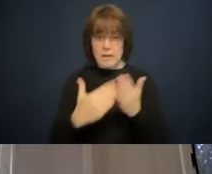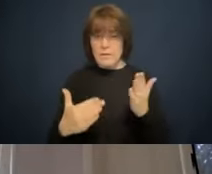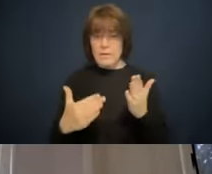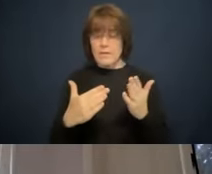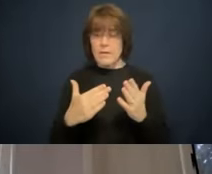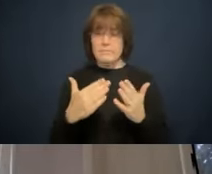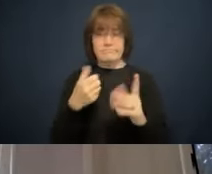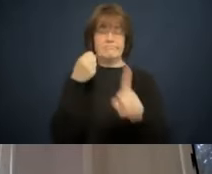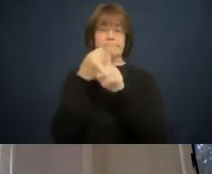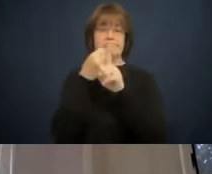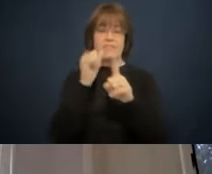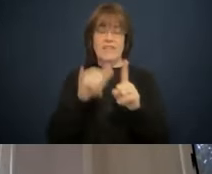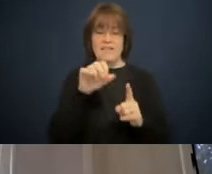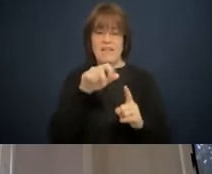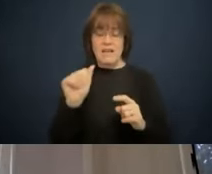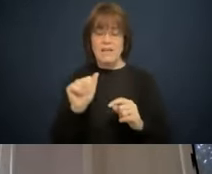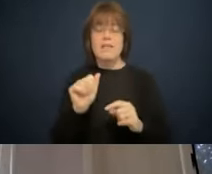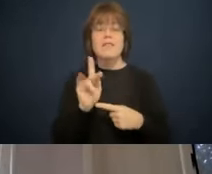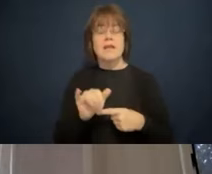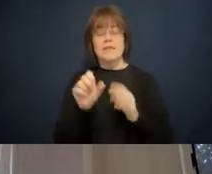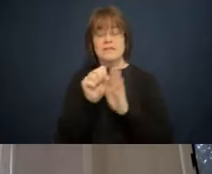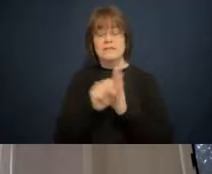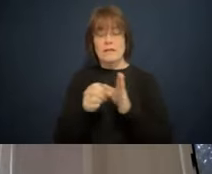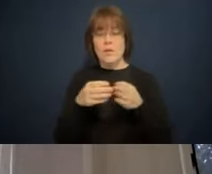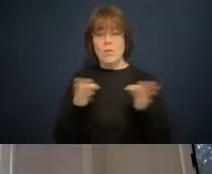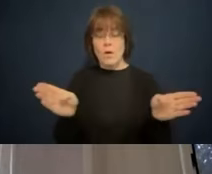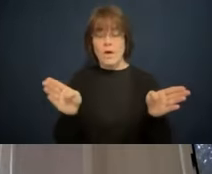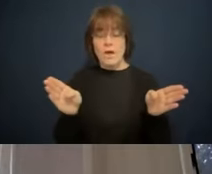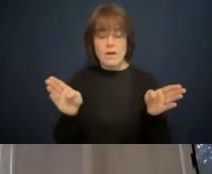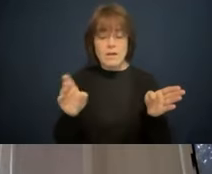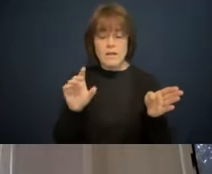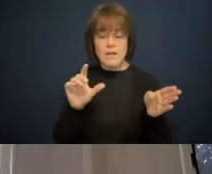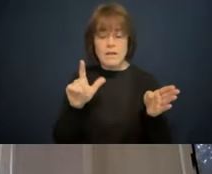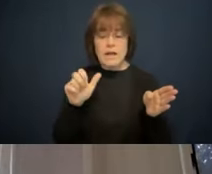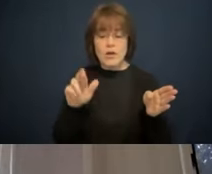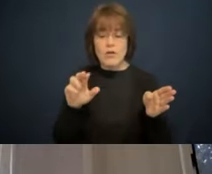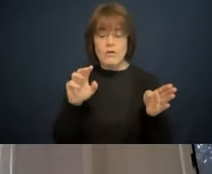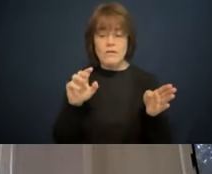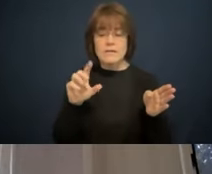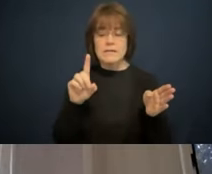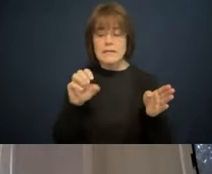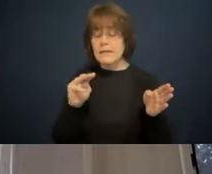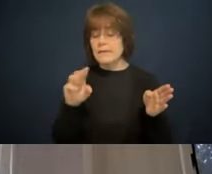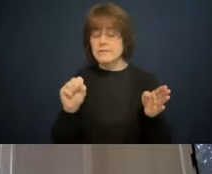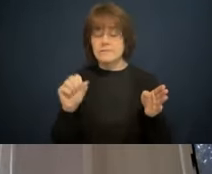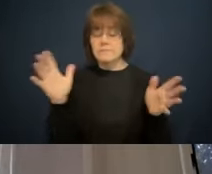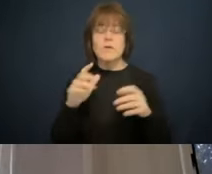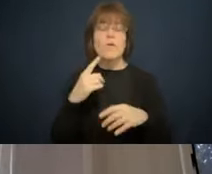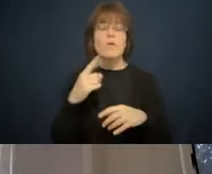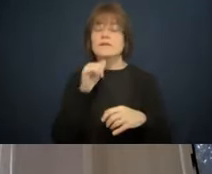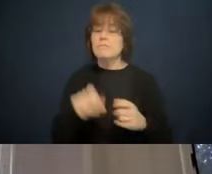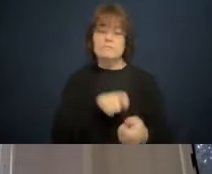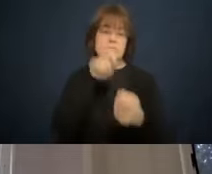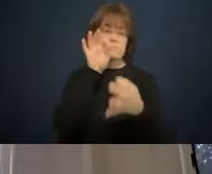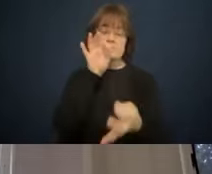data, the Kentucky statewide LIDAR DEM, which as LIDAR DEMs go, isn't phenomenally accurate.